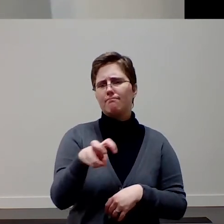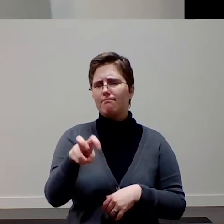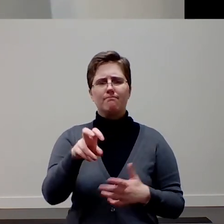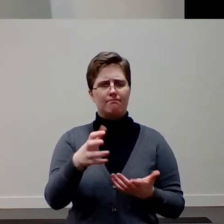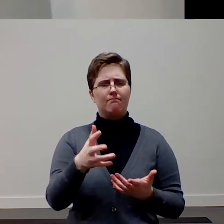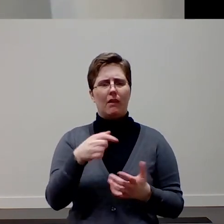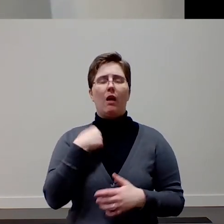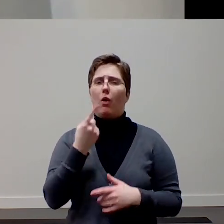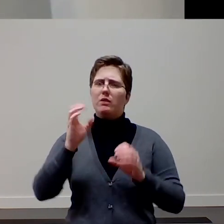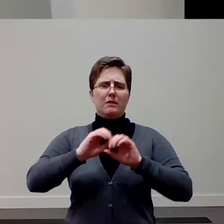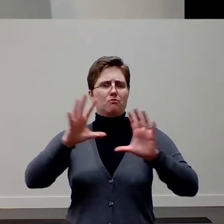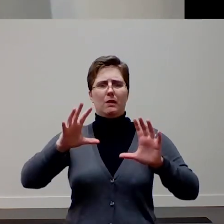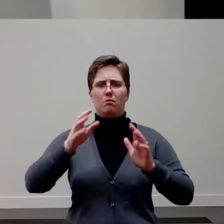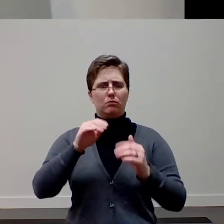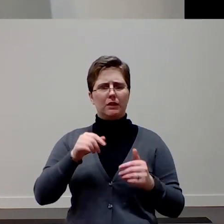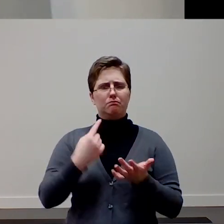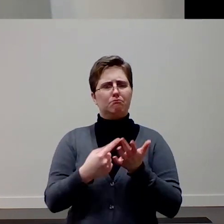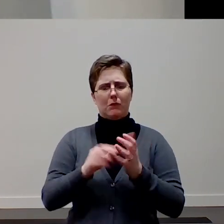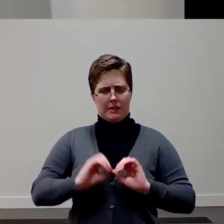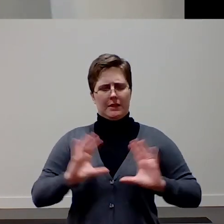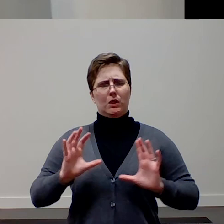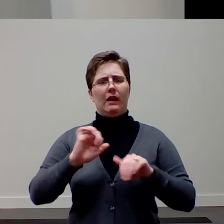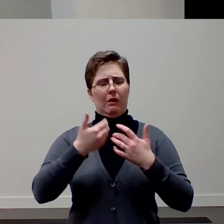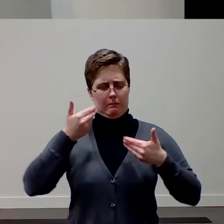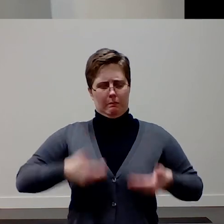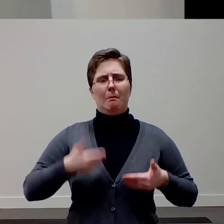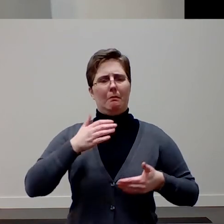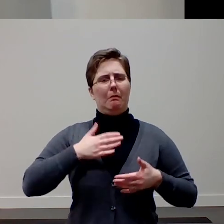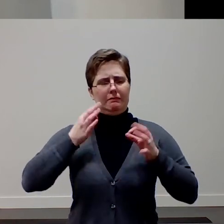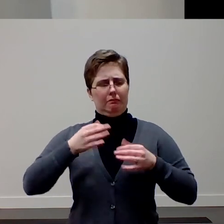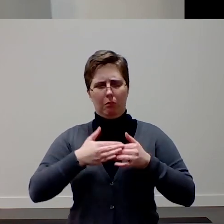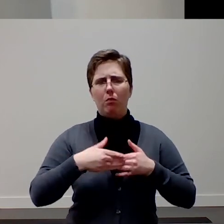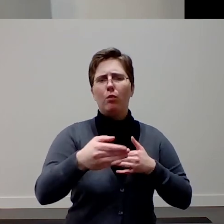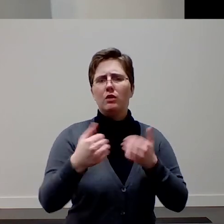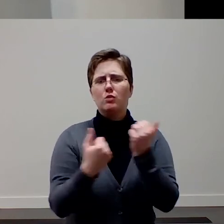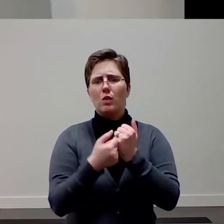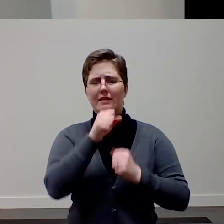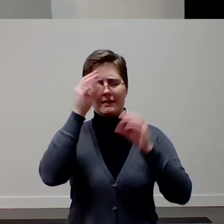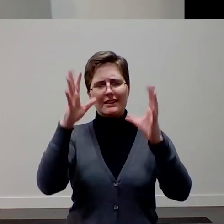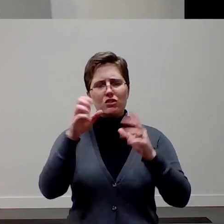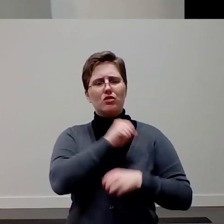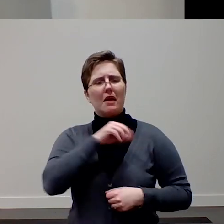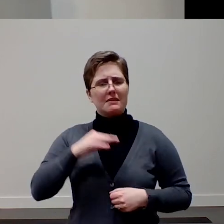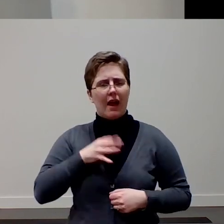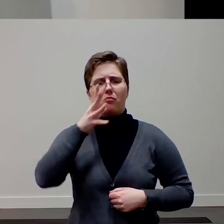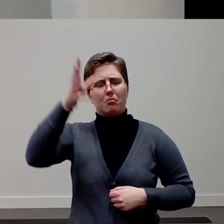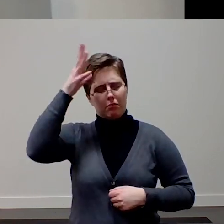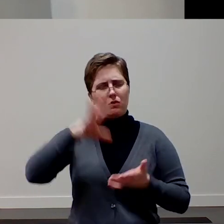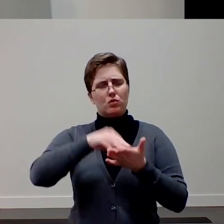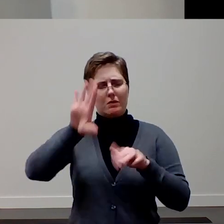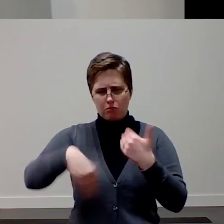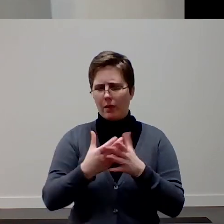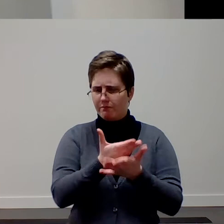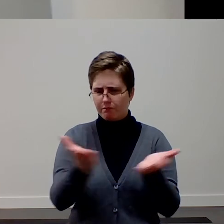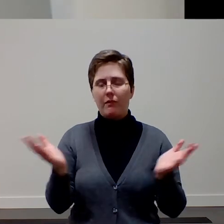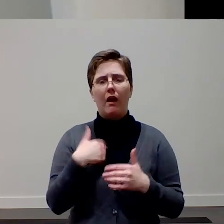that is also juggling work and checking schoolwork after a long day. Someone that is trying to keep the house clean while making